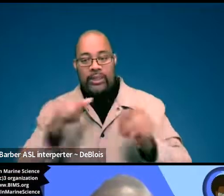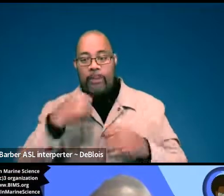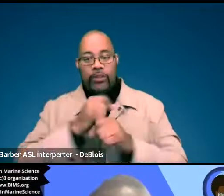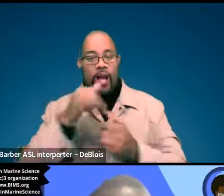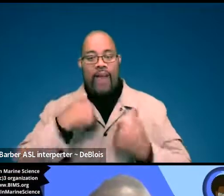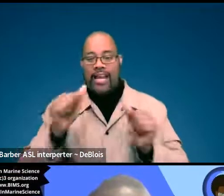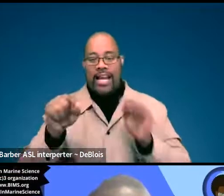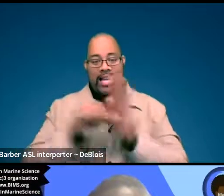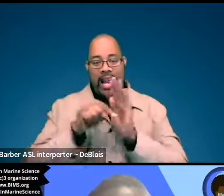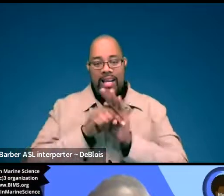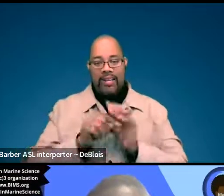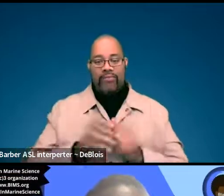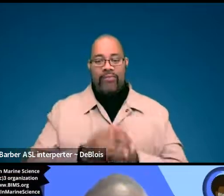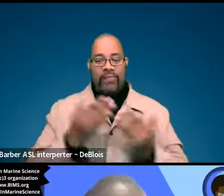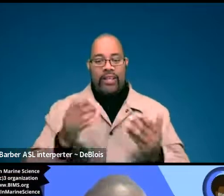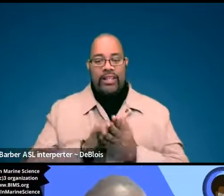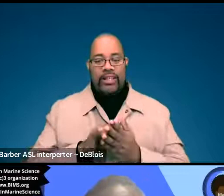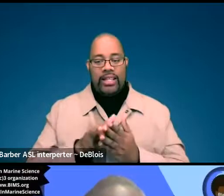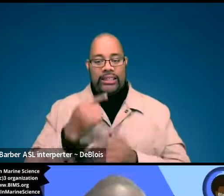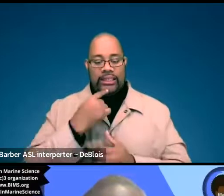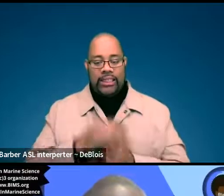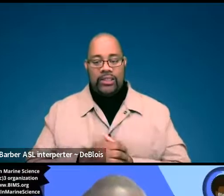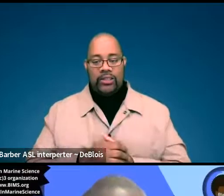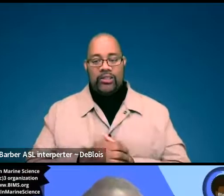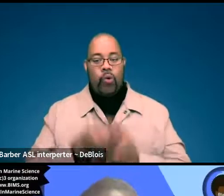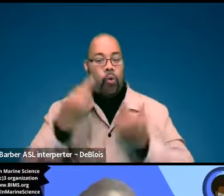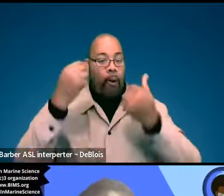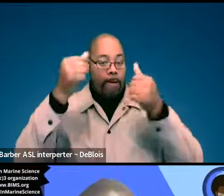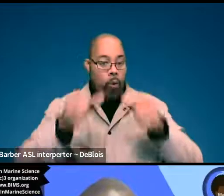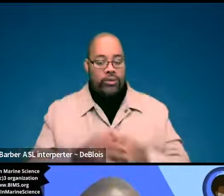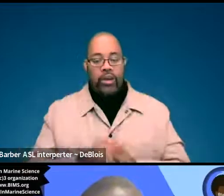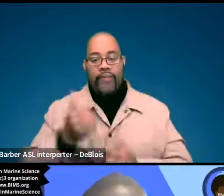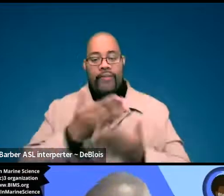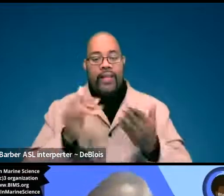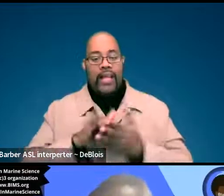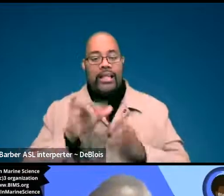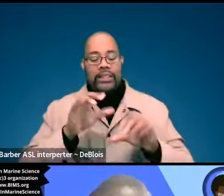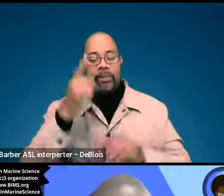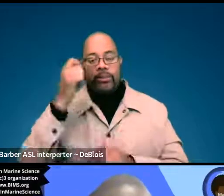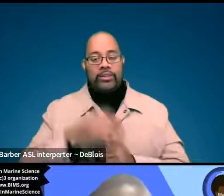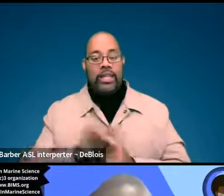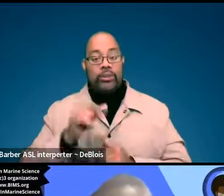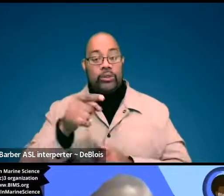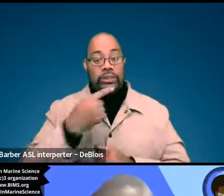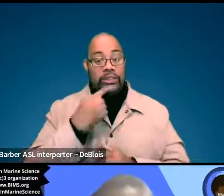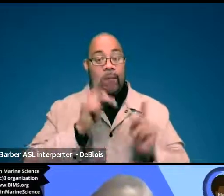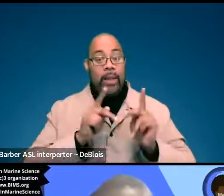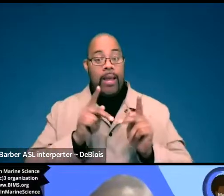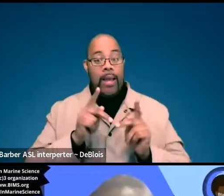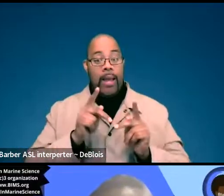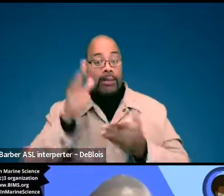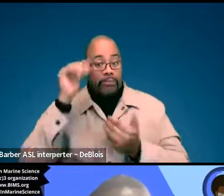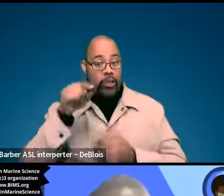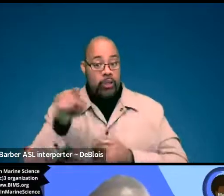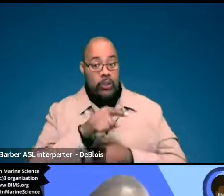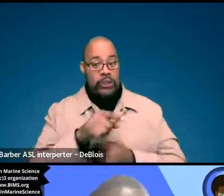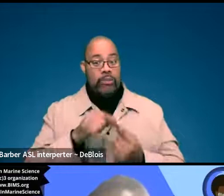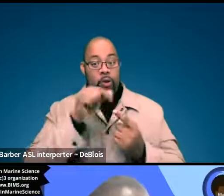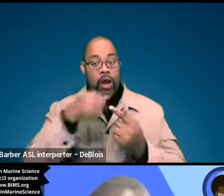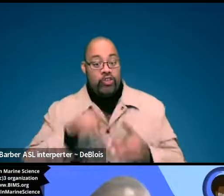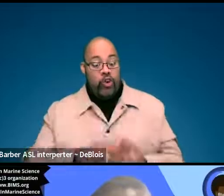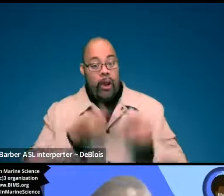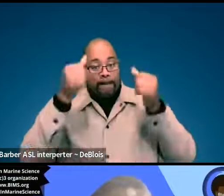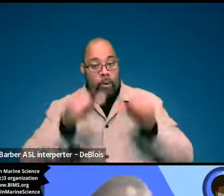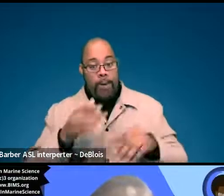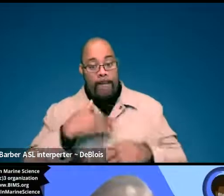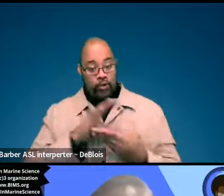have any negative things that are being said or posted. The other thing I did, because like you said, people are expecting you, especially when I started posting